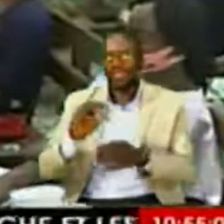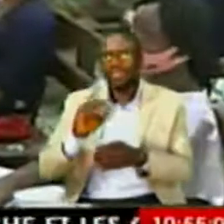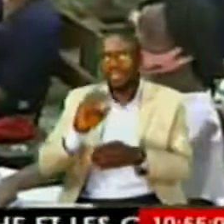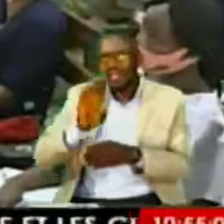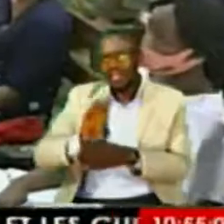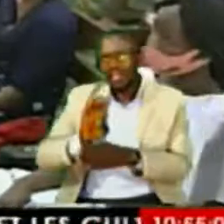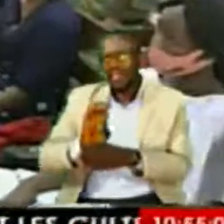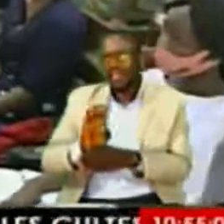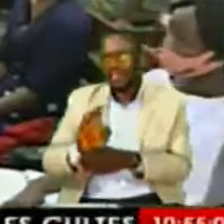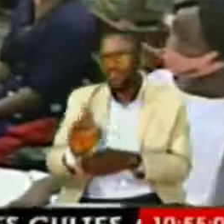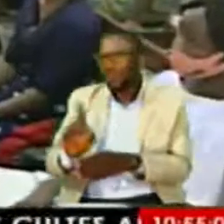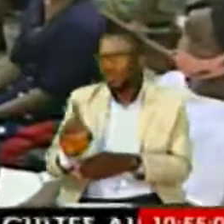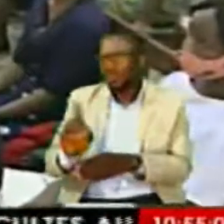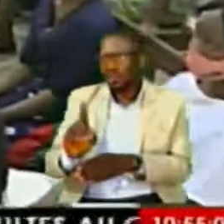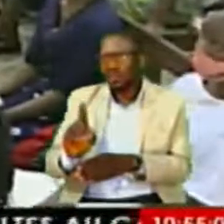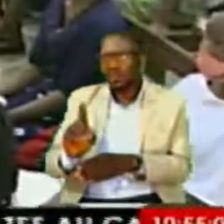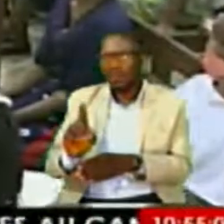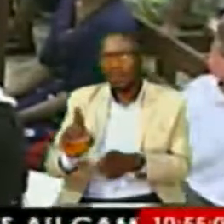church.